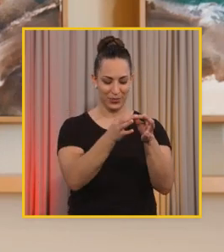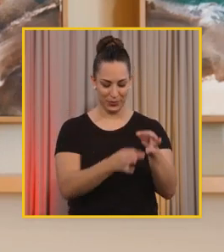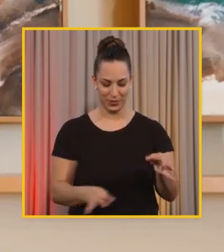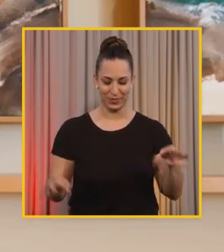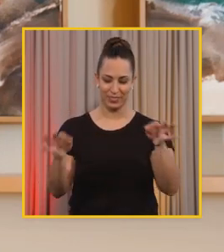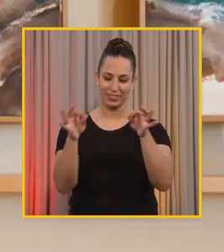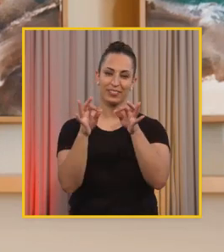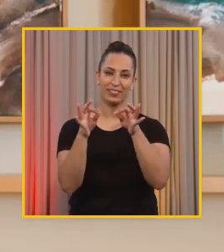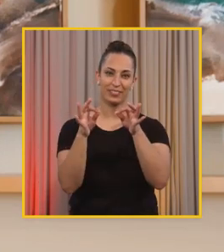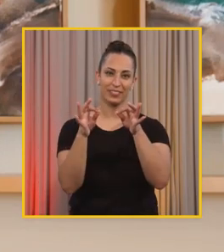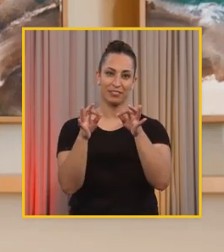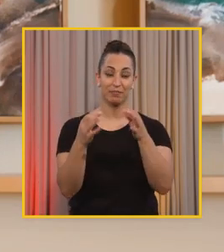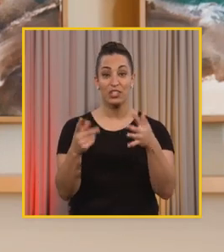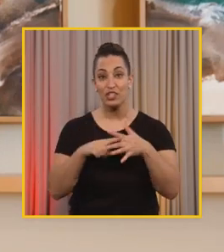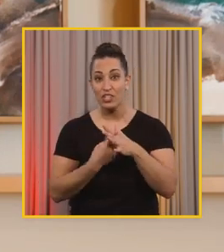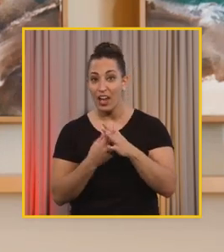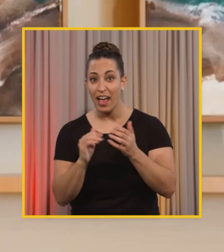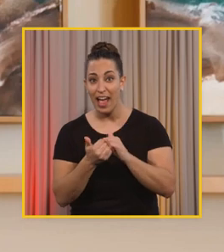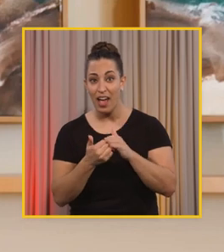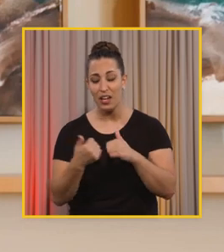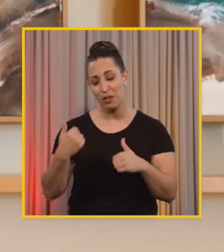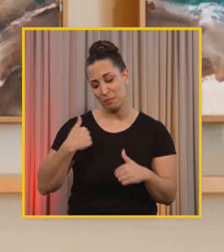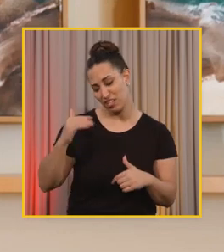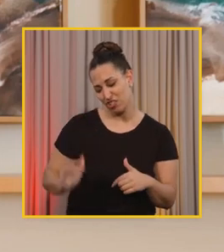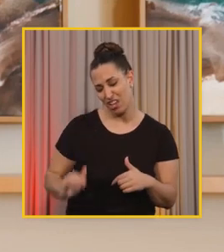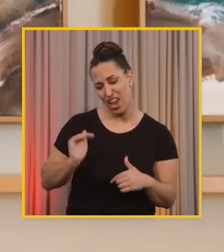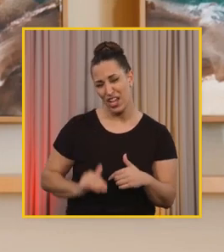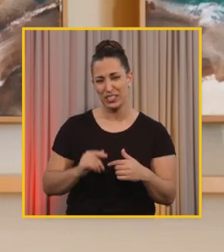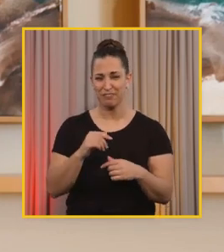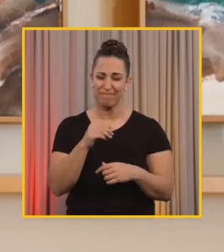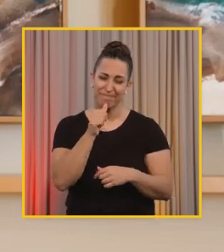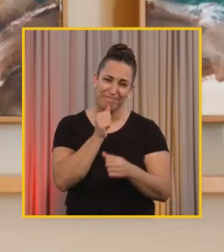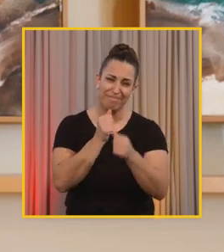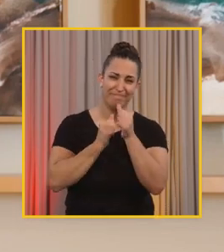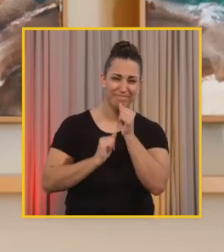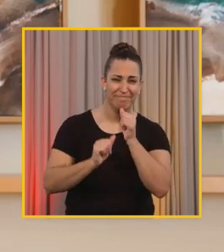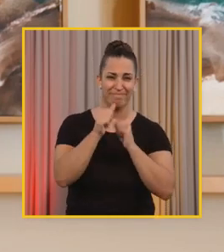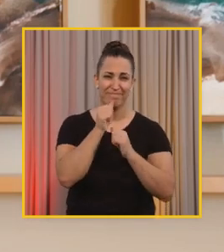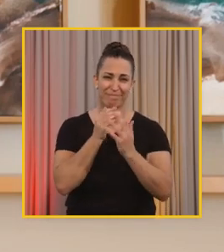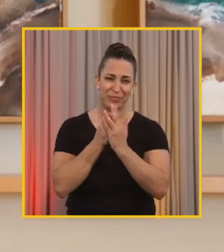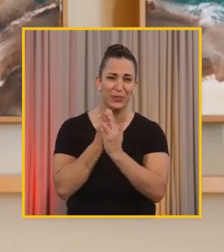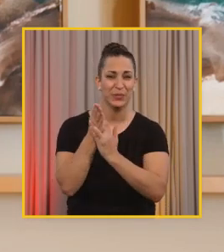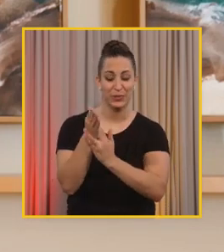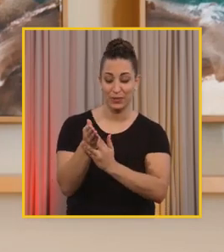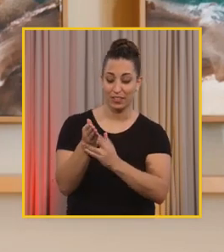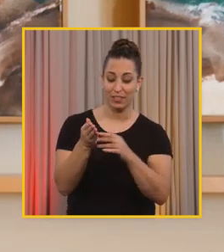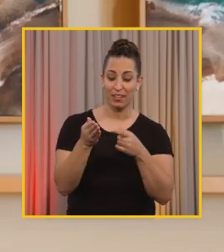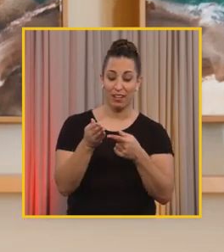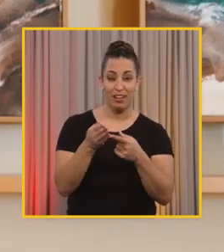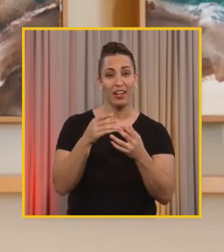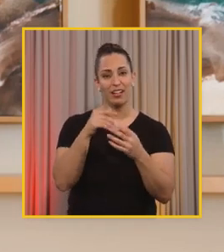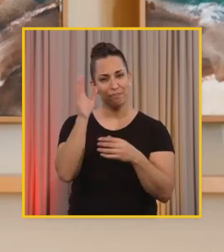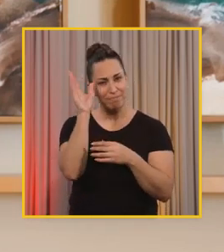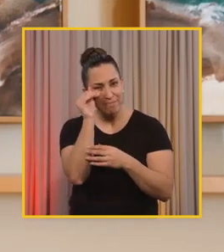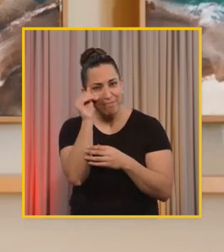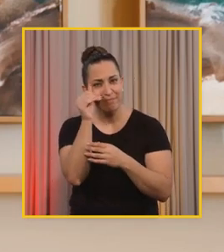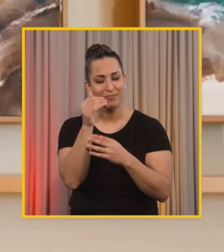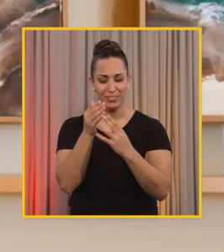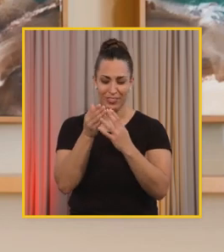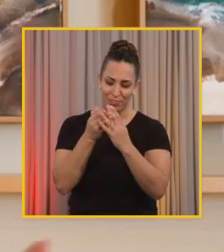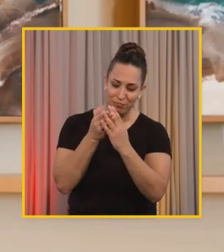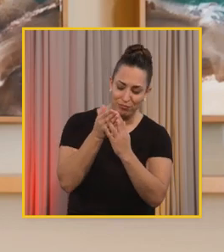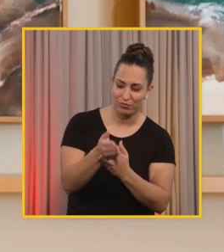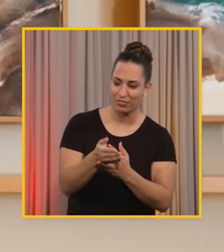It began with my childhood trials, which produced the pearls of